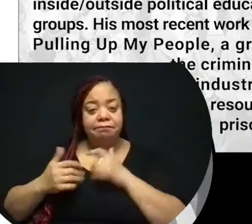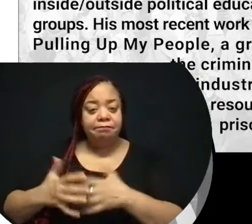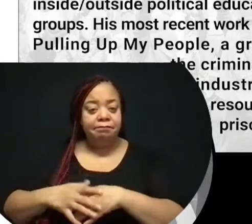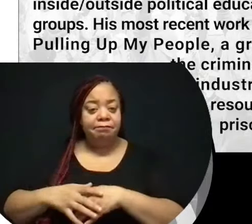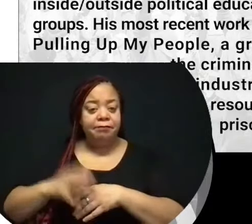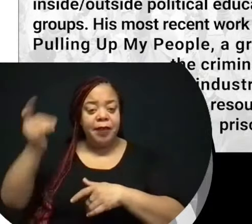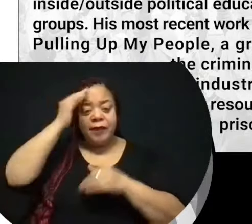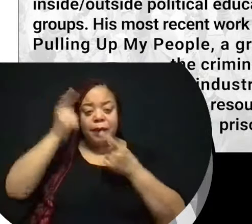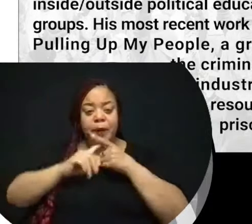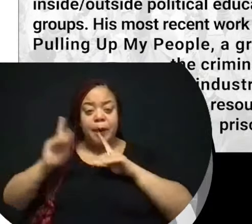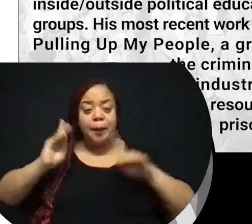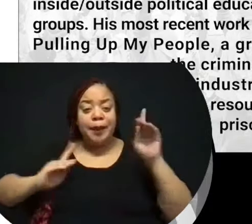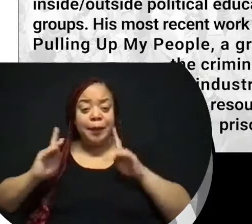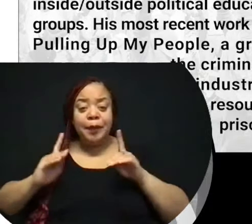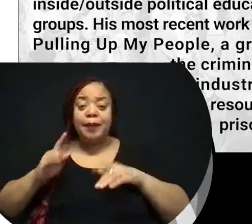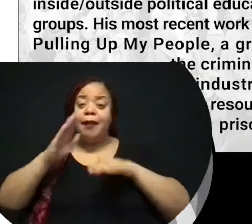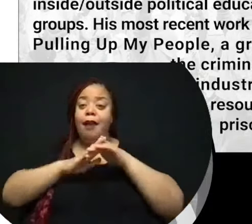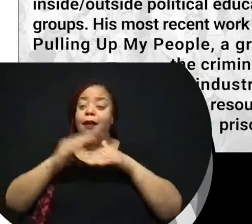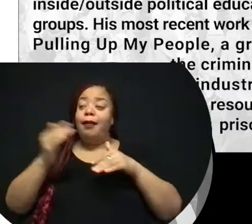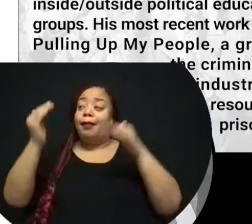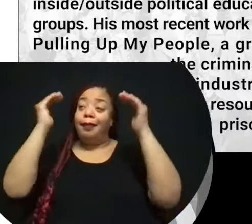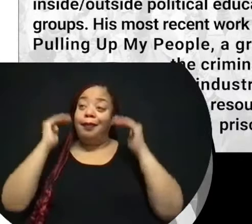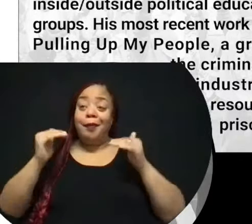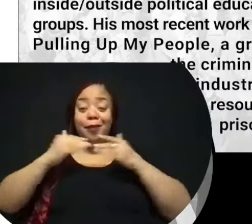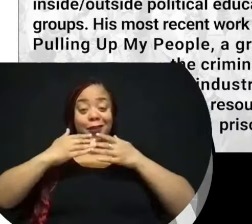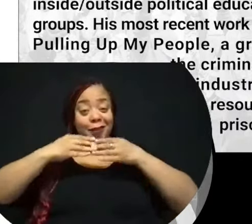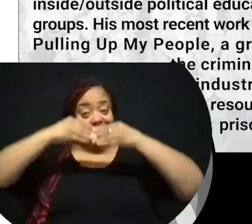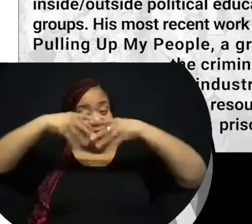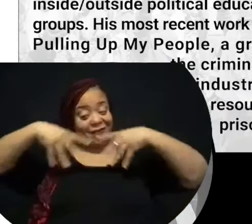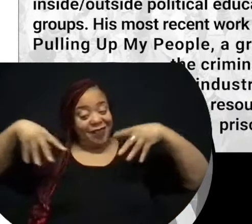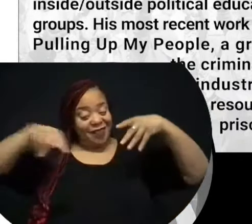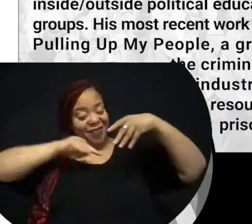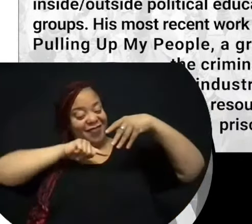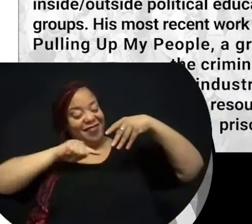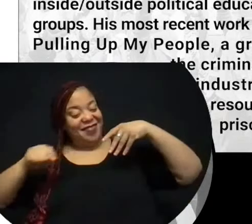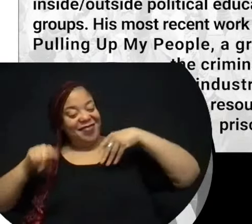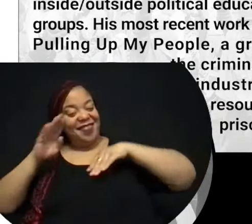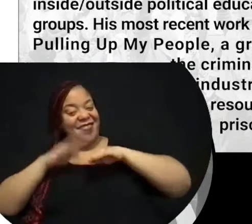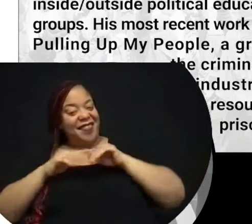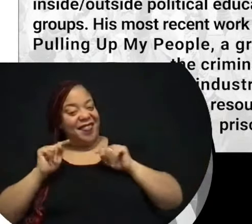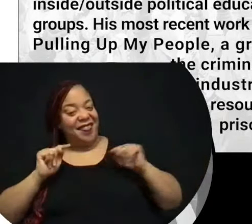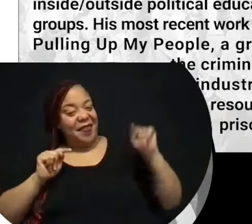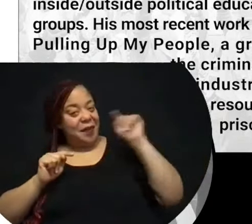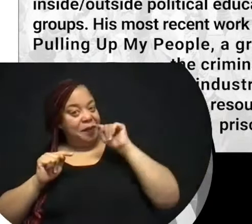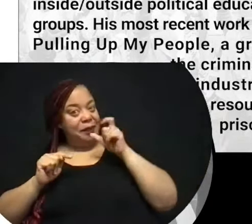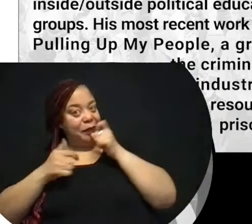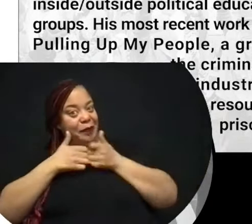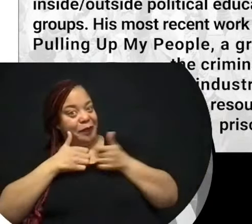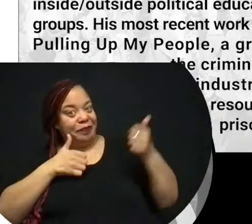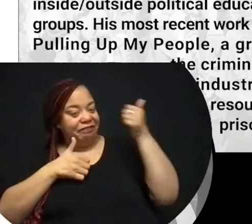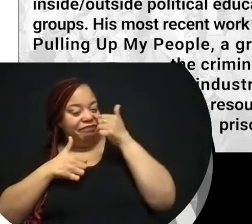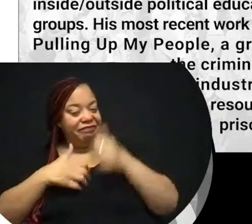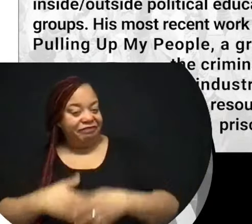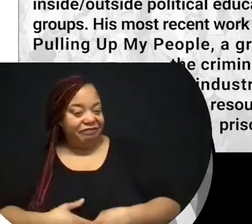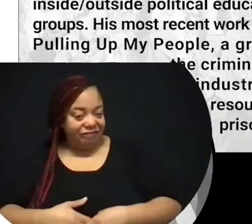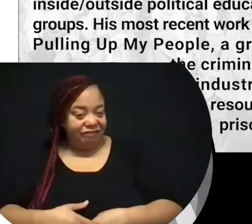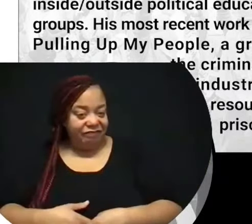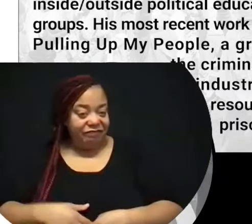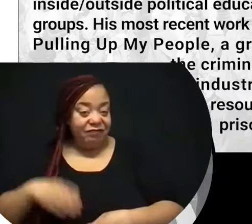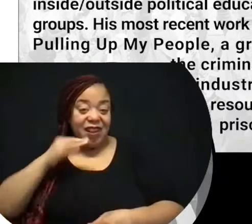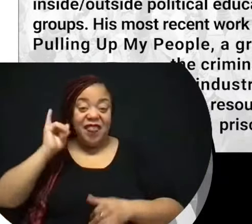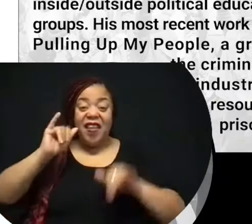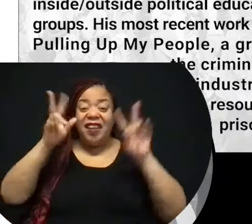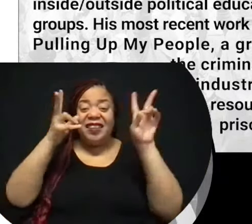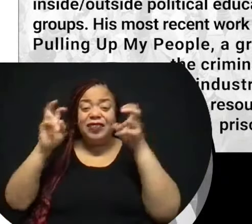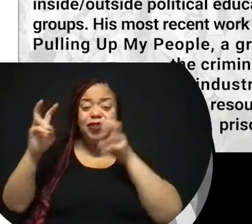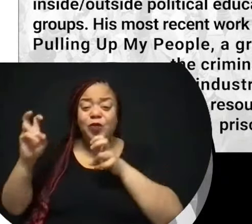you fighting for all people to be free? Or are you fighting for a higher level on the social hierarchy?